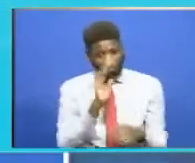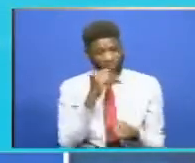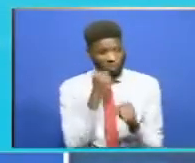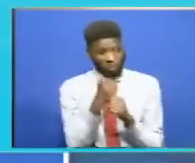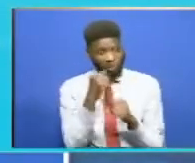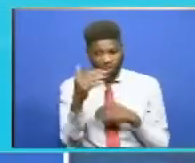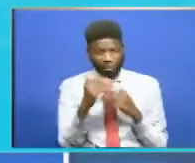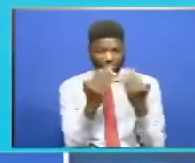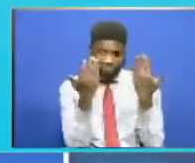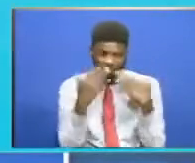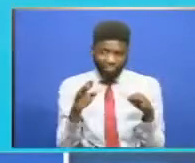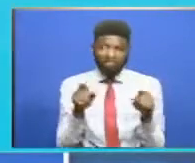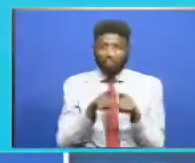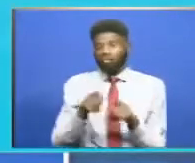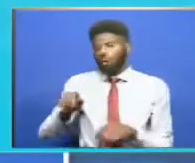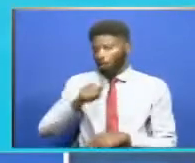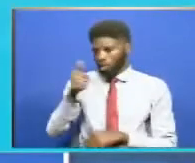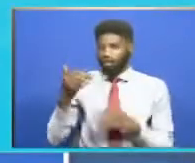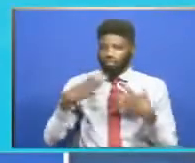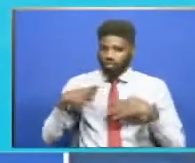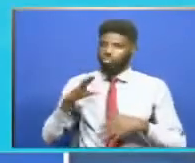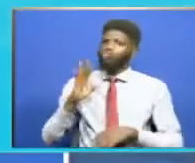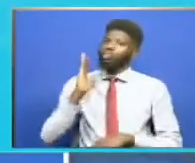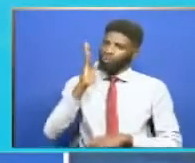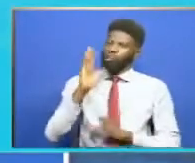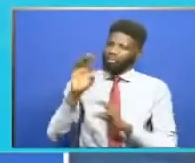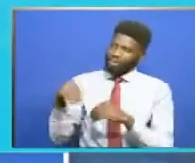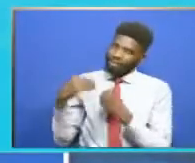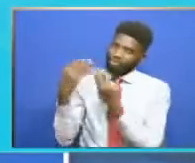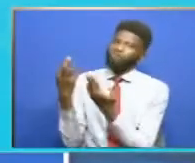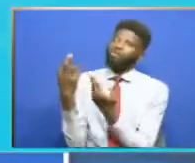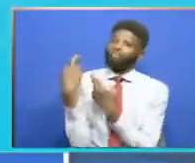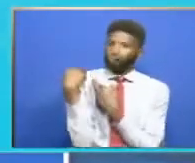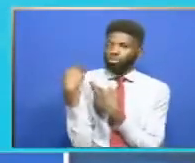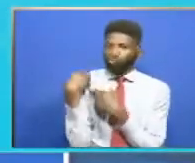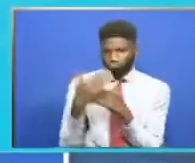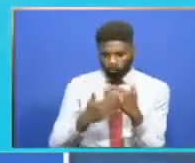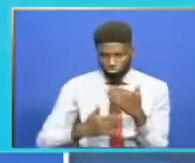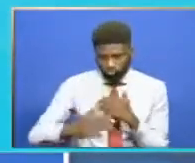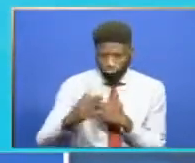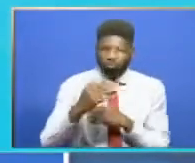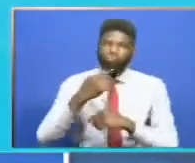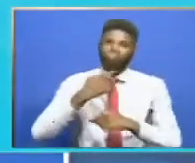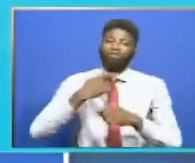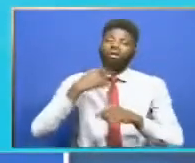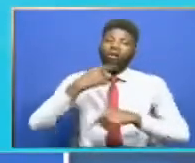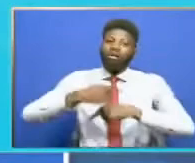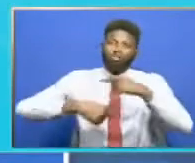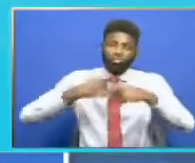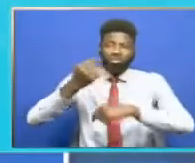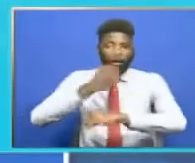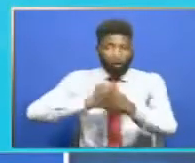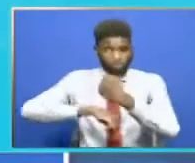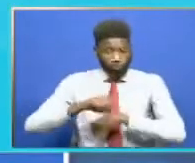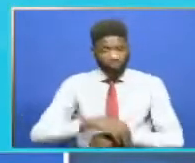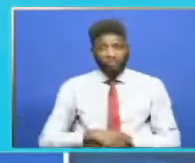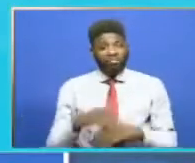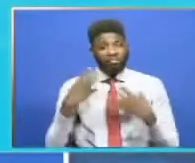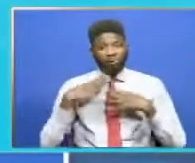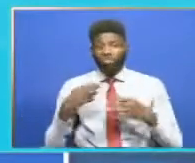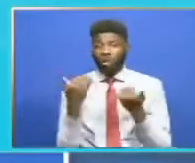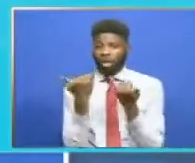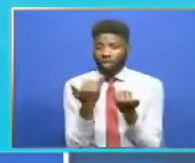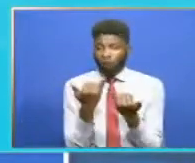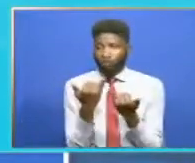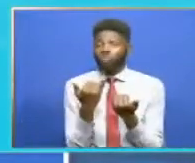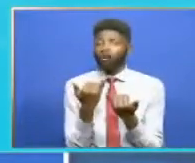other people who will be tasked to pick it from there. What will be the mandate of those people who will now steer